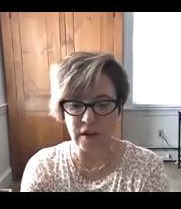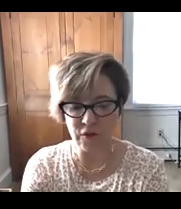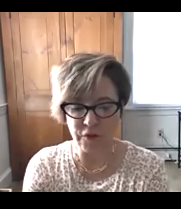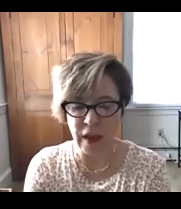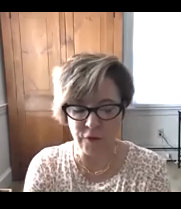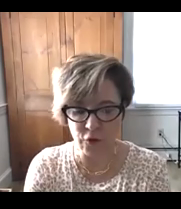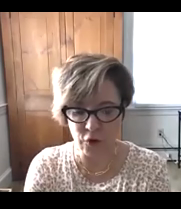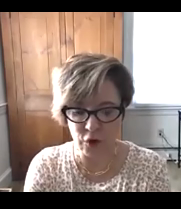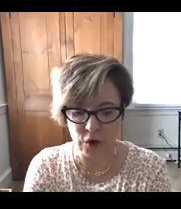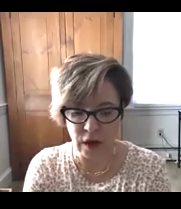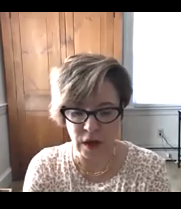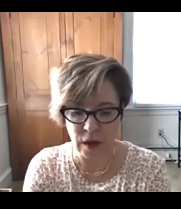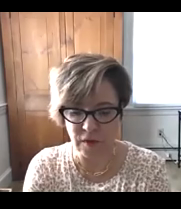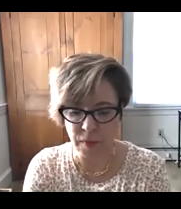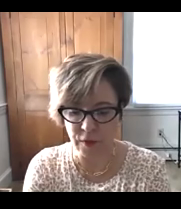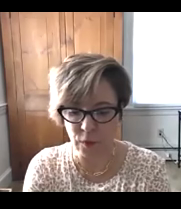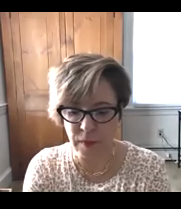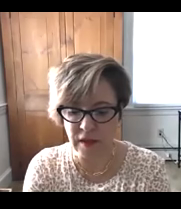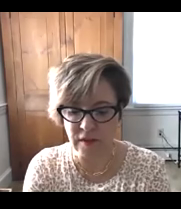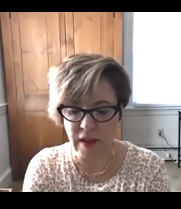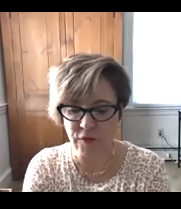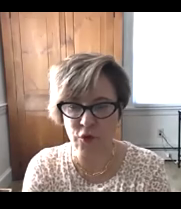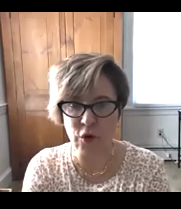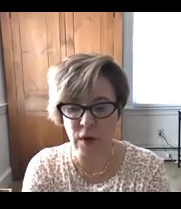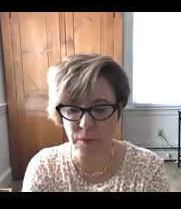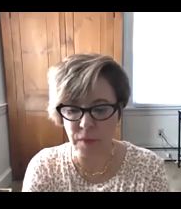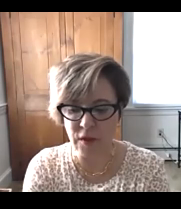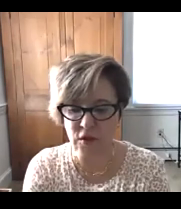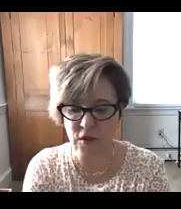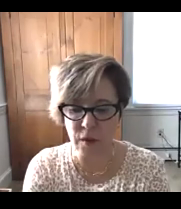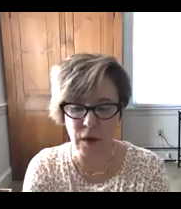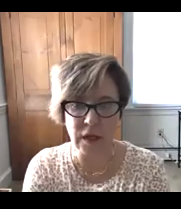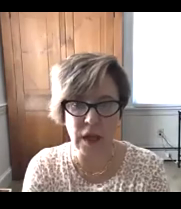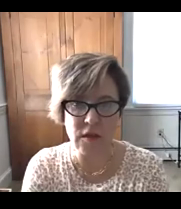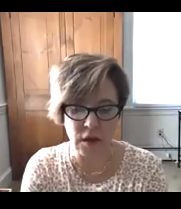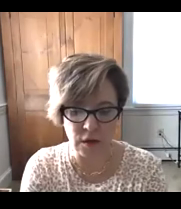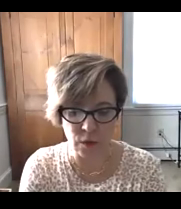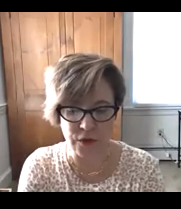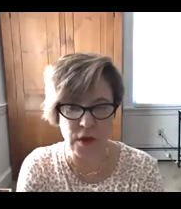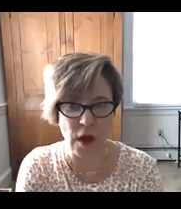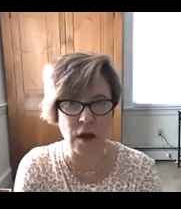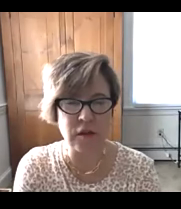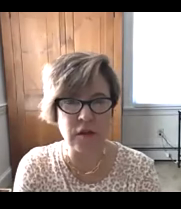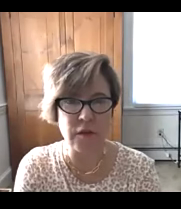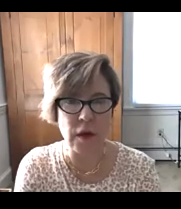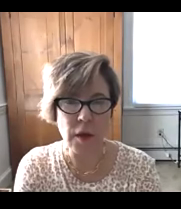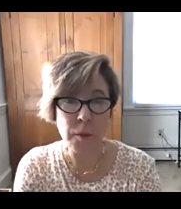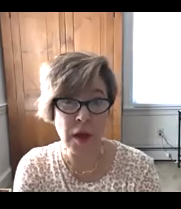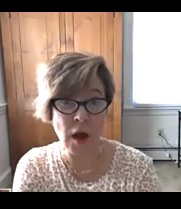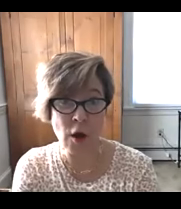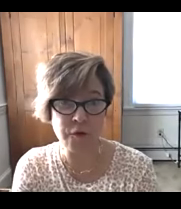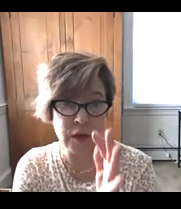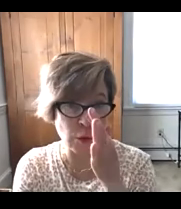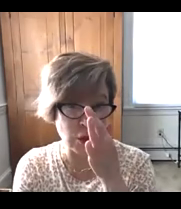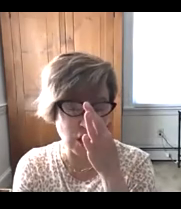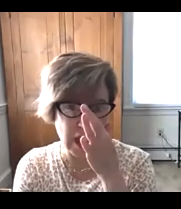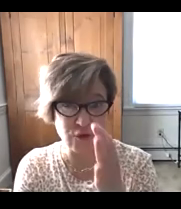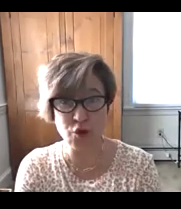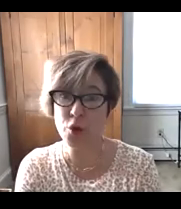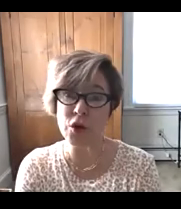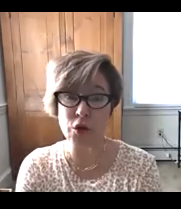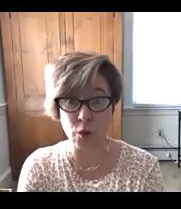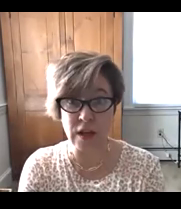minutes after, it's about 3 minutes after, and by the time I get done with Don's biography, which